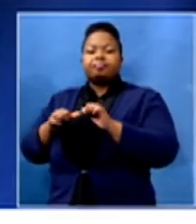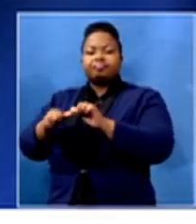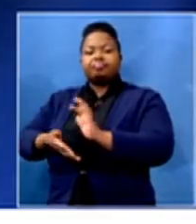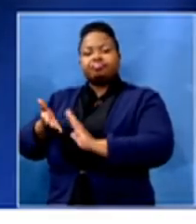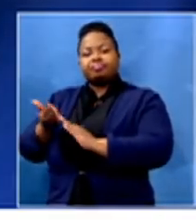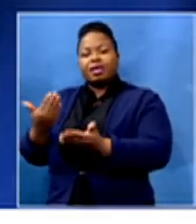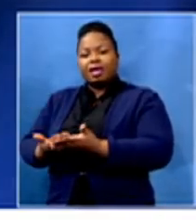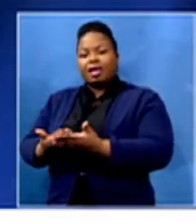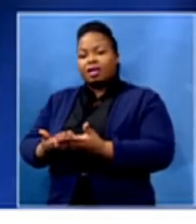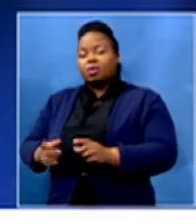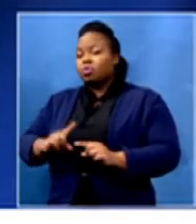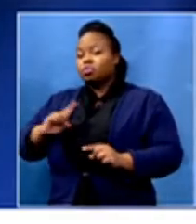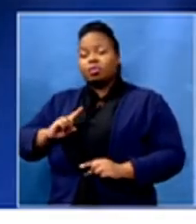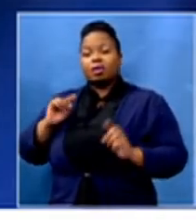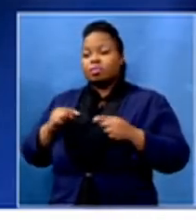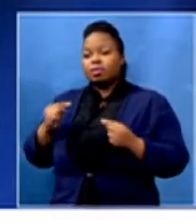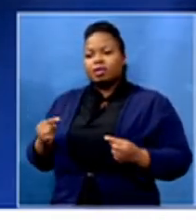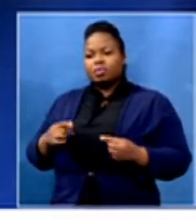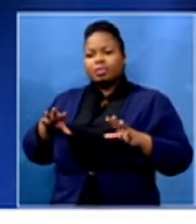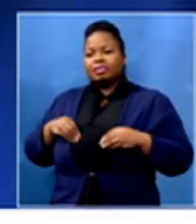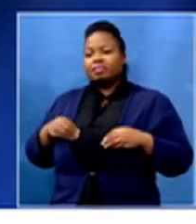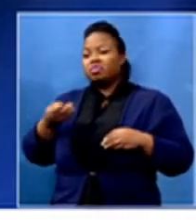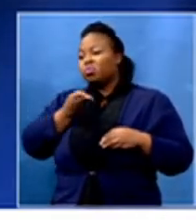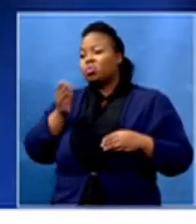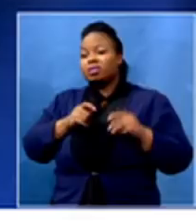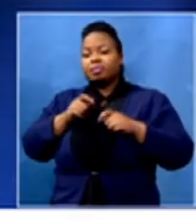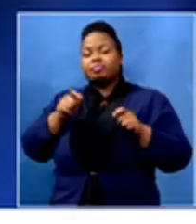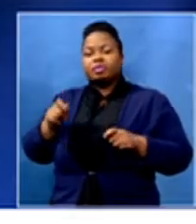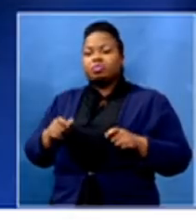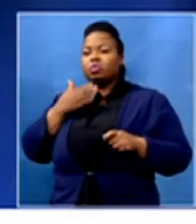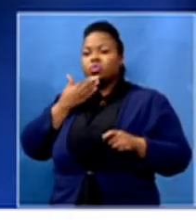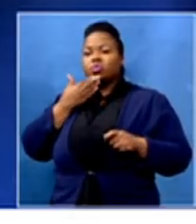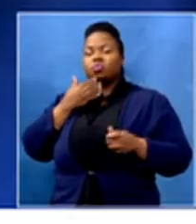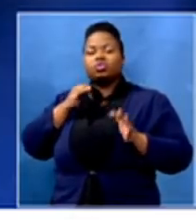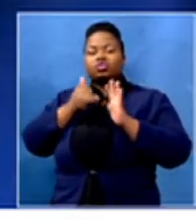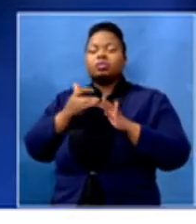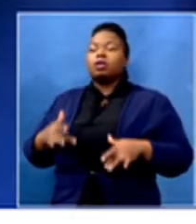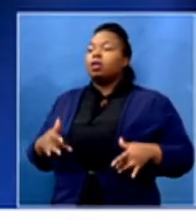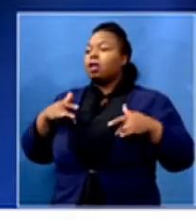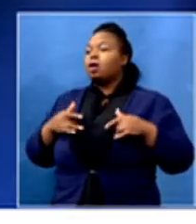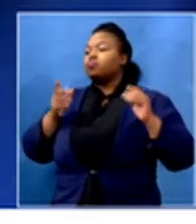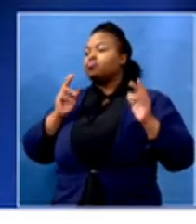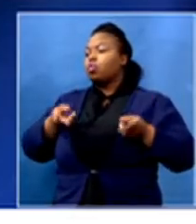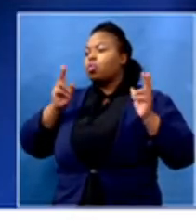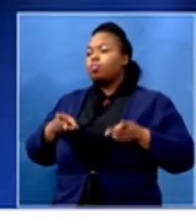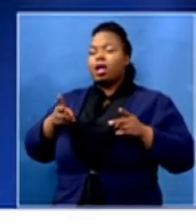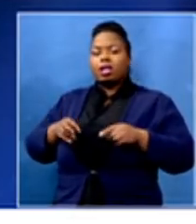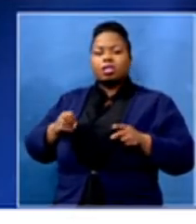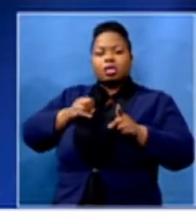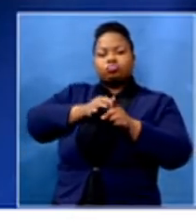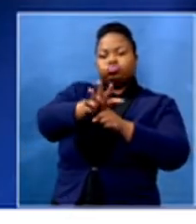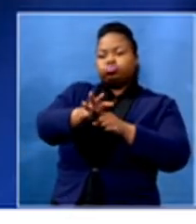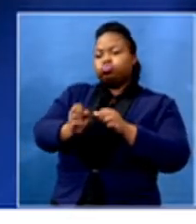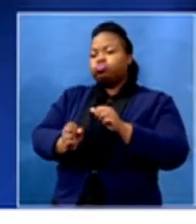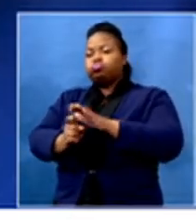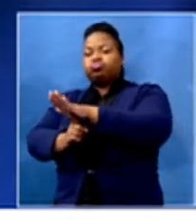we can't have a situation where everybody lives in the way that they've been living and continue to spread the infection,